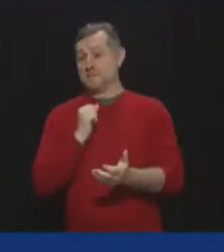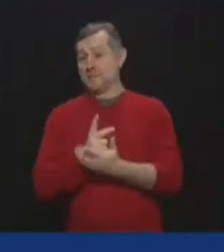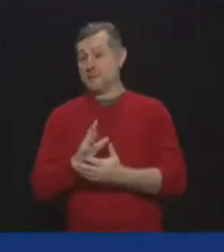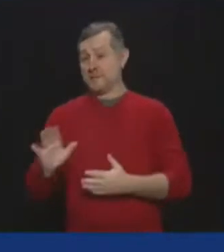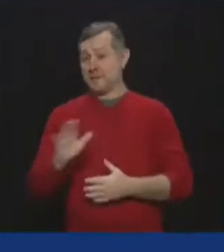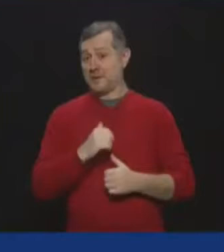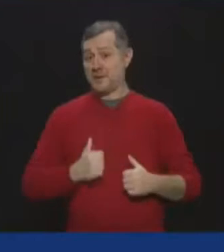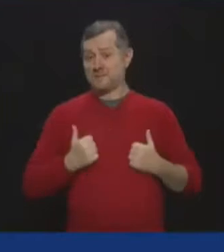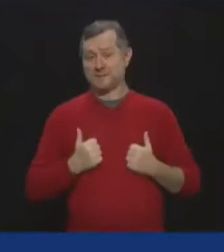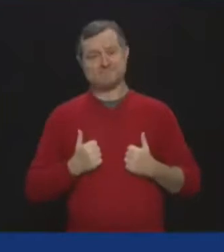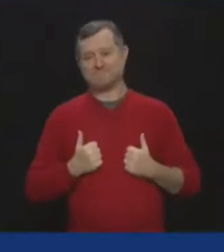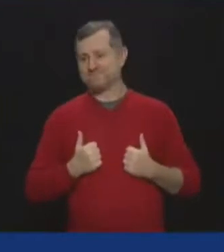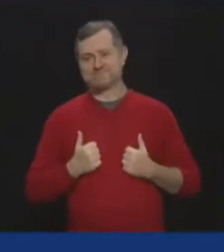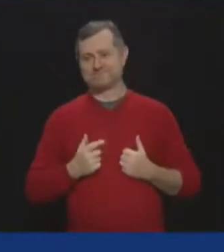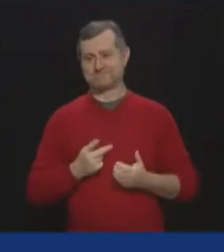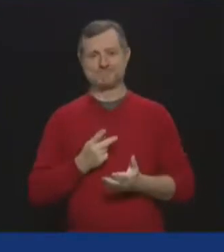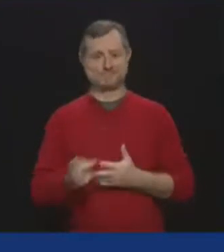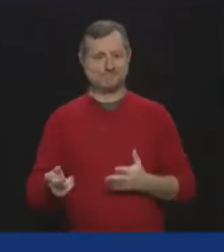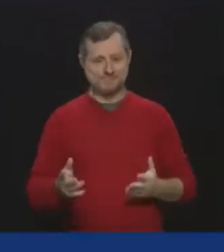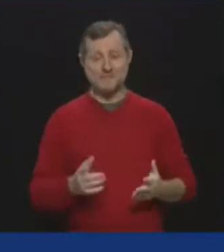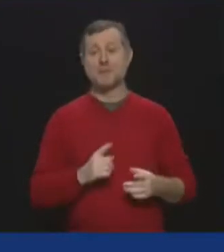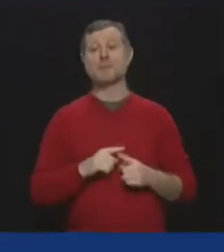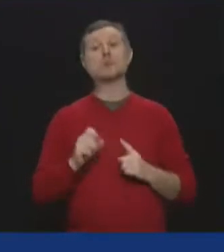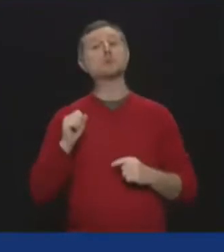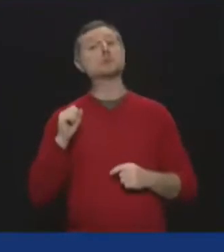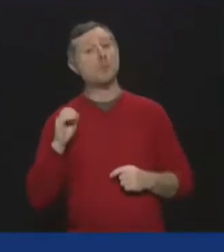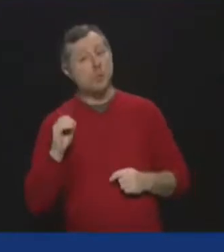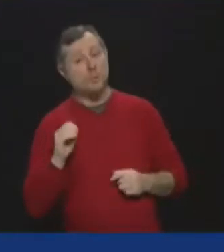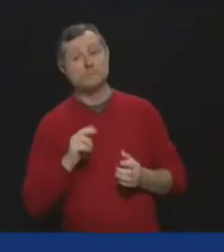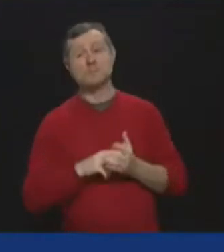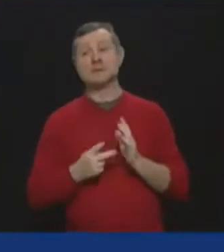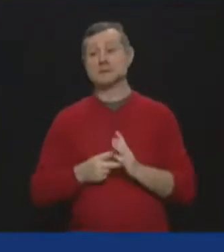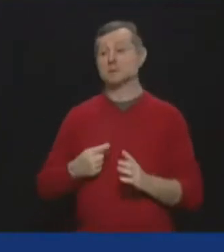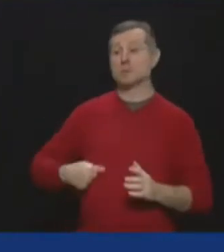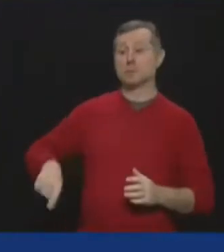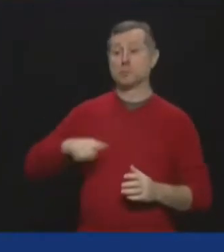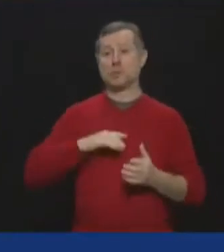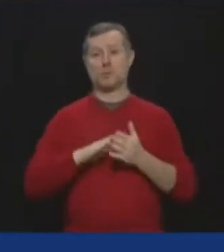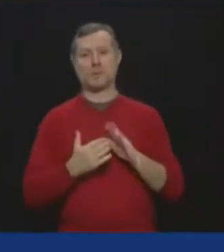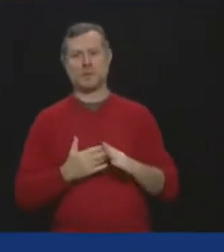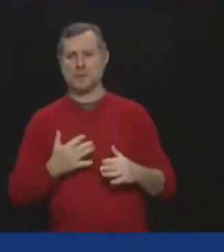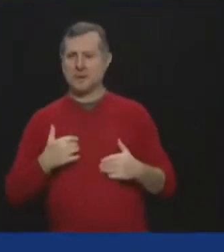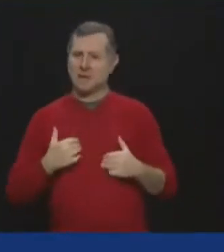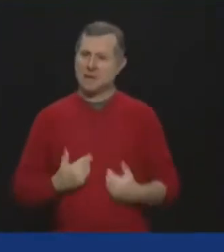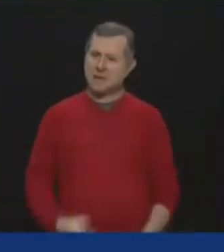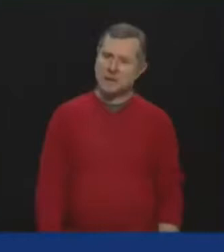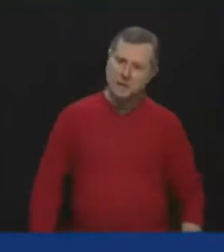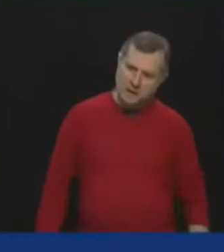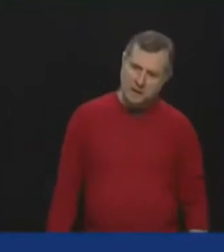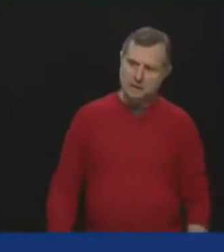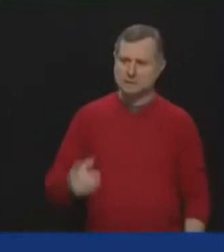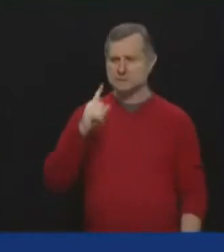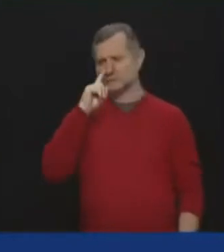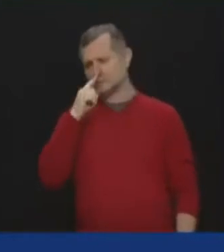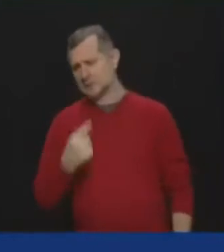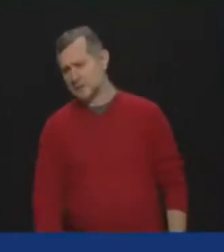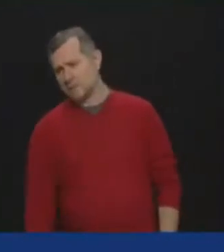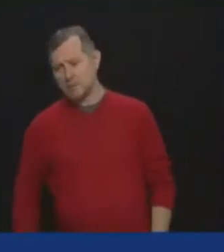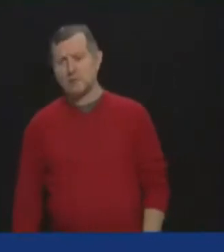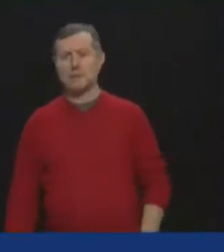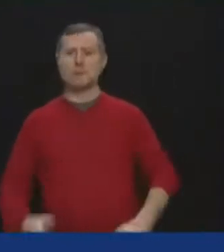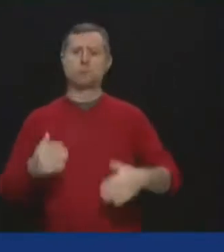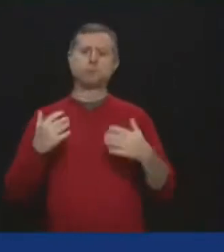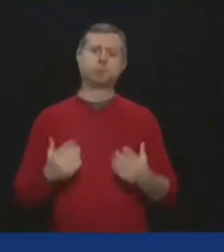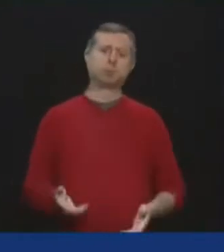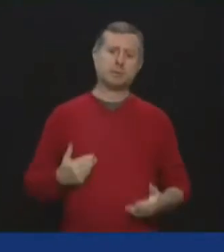see those rights. And so anytime that we as a community feel tired or dispossessed or